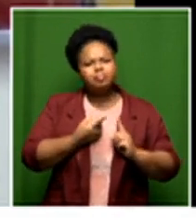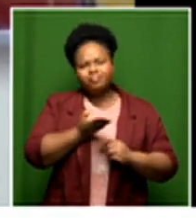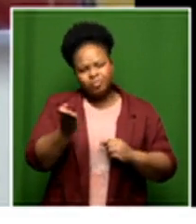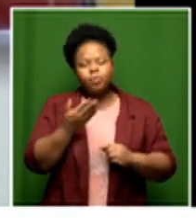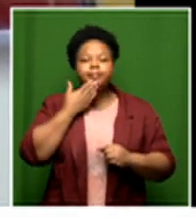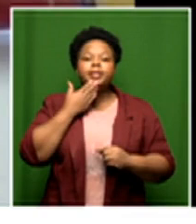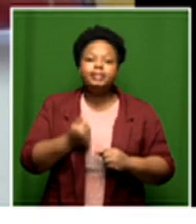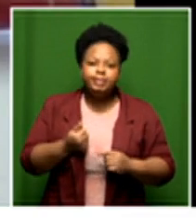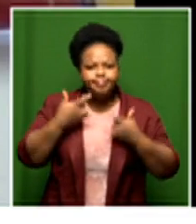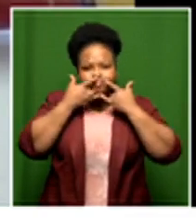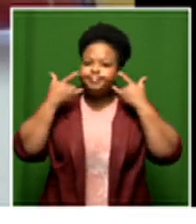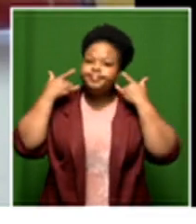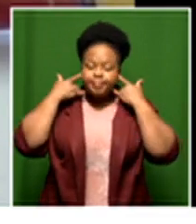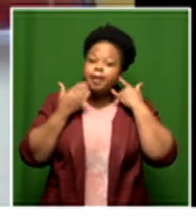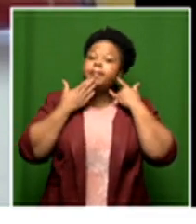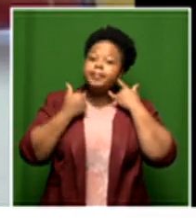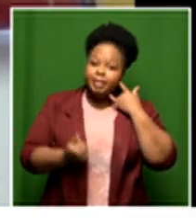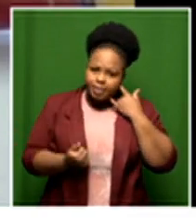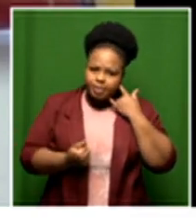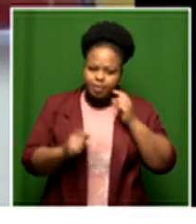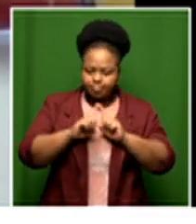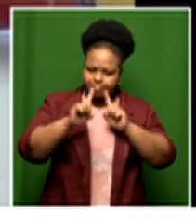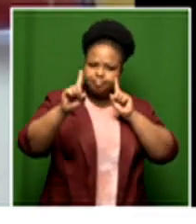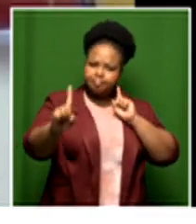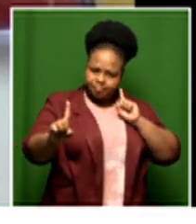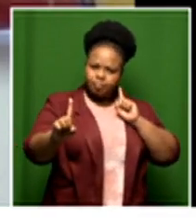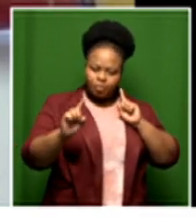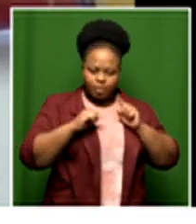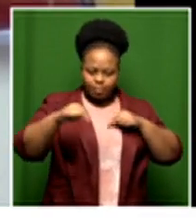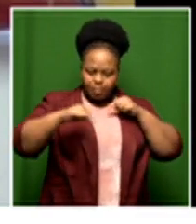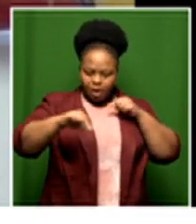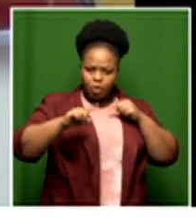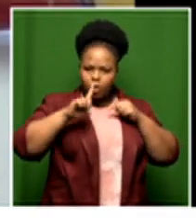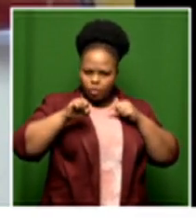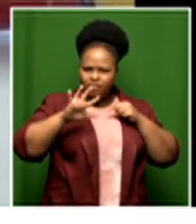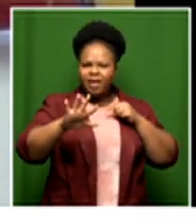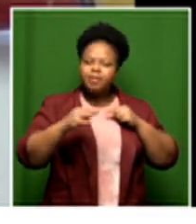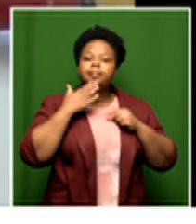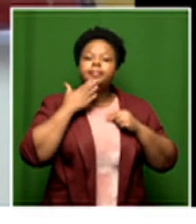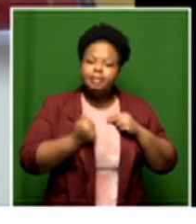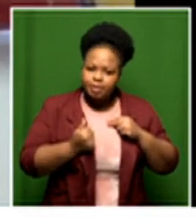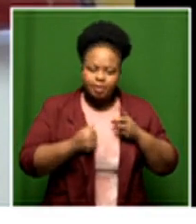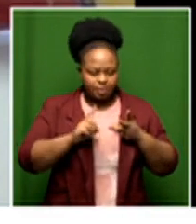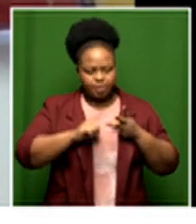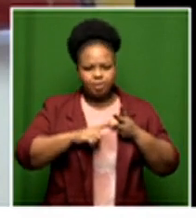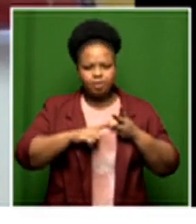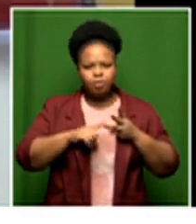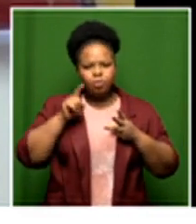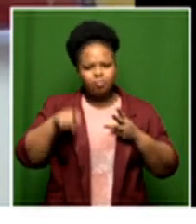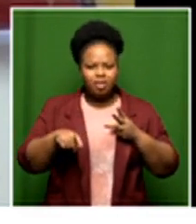wear your masks. Please do the 1.5 meter. Please do the